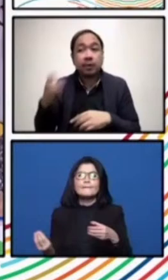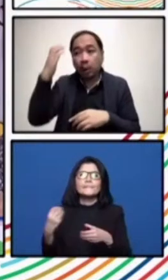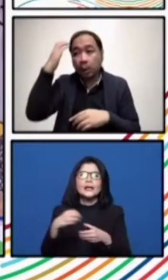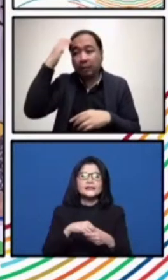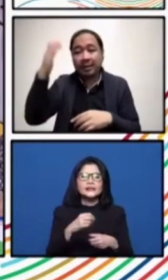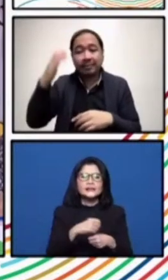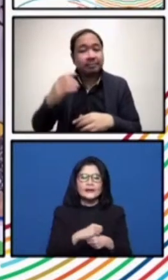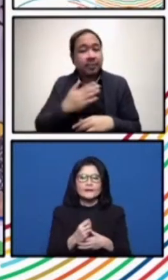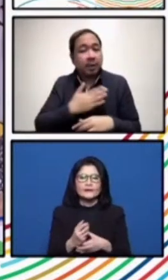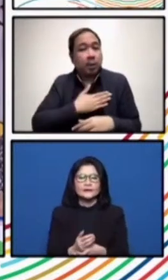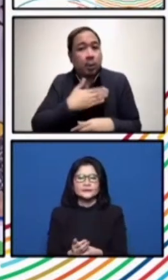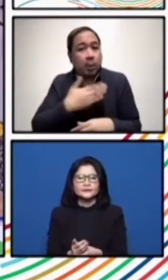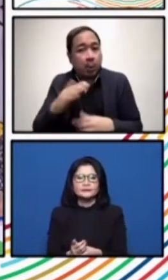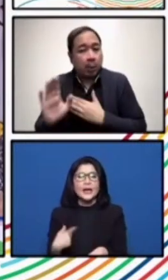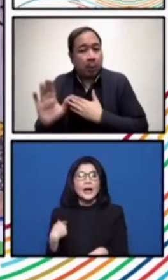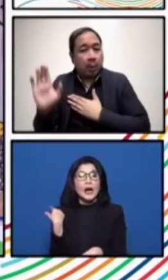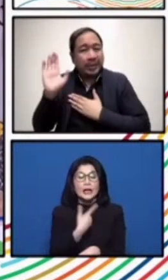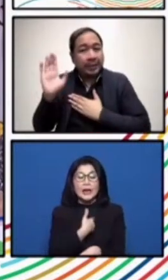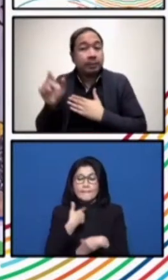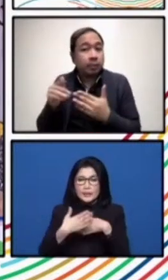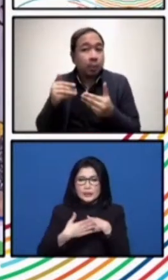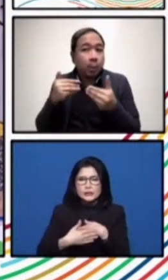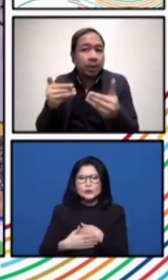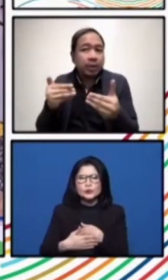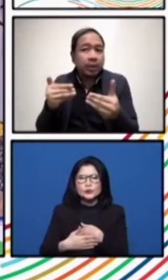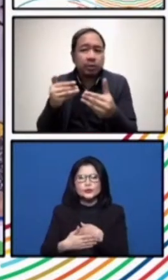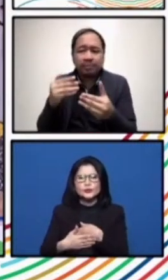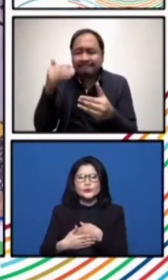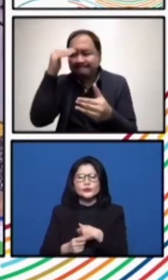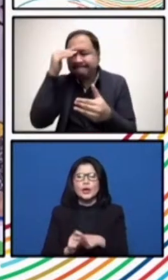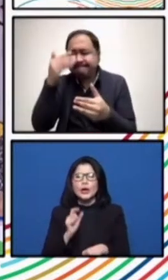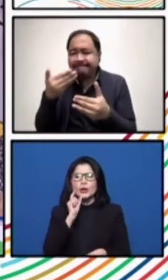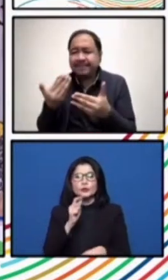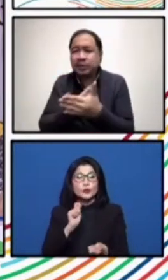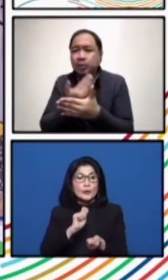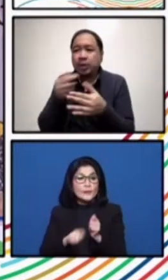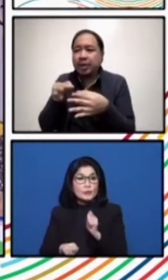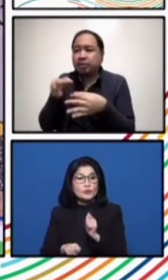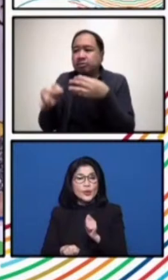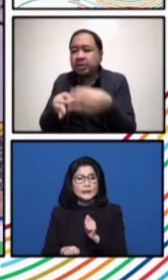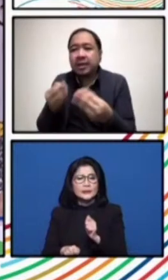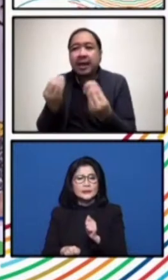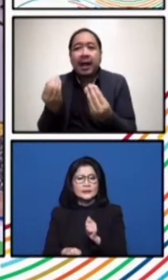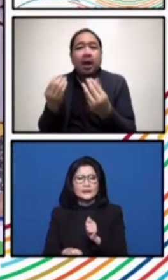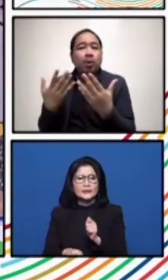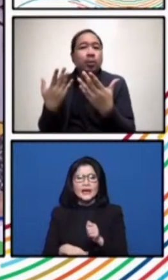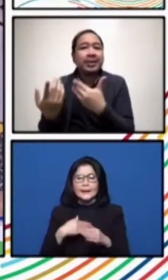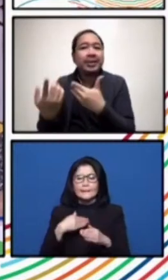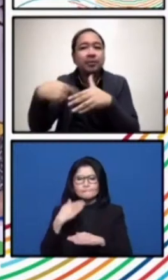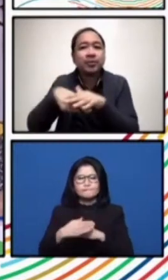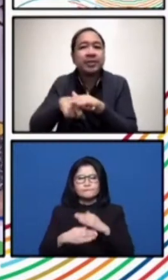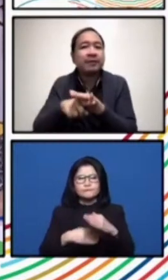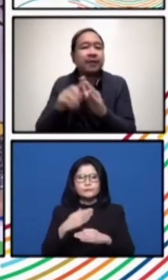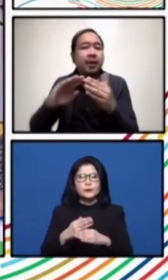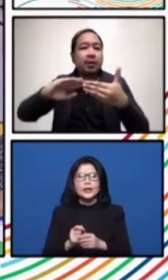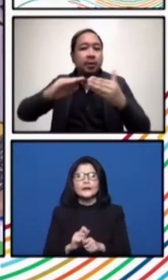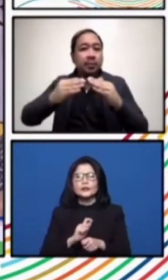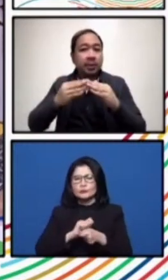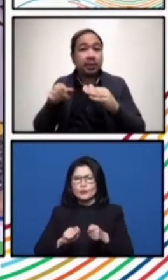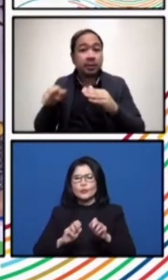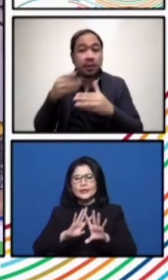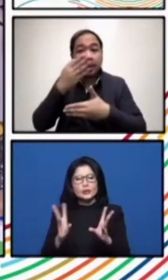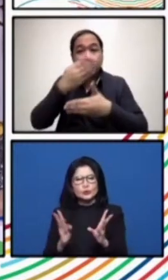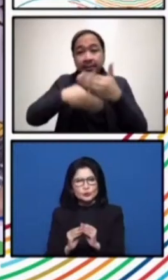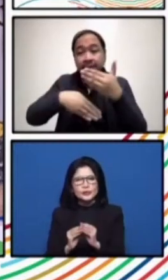to undertake continued measures for creating an accessible and inclusive Society for person with disabilities